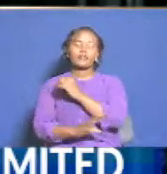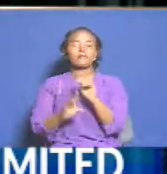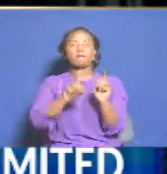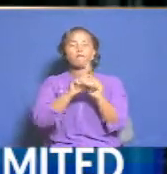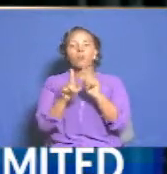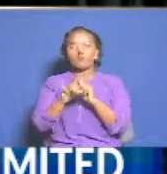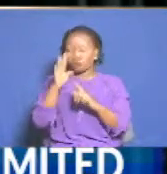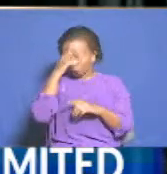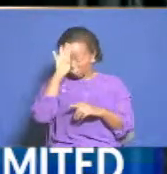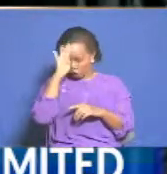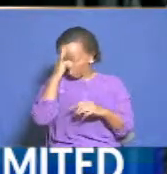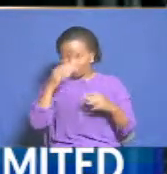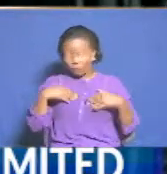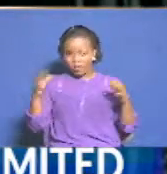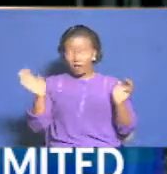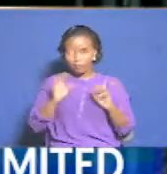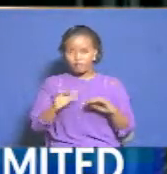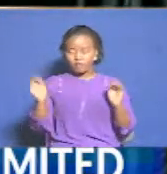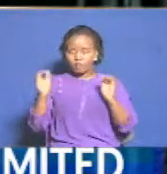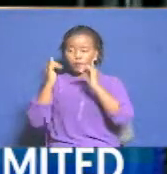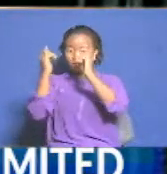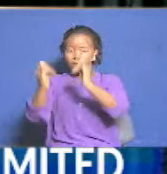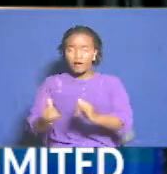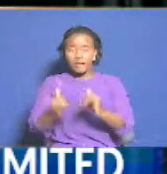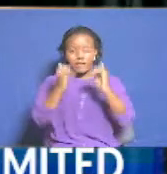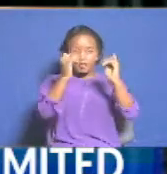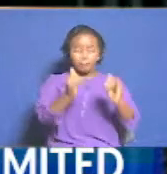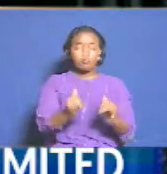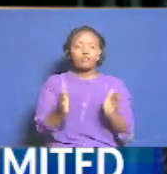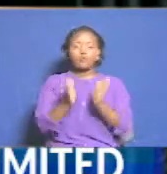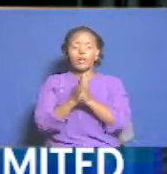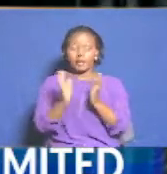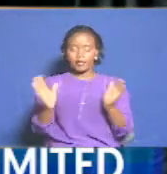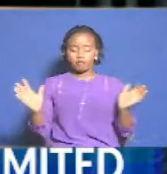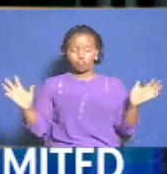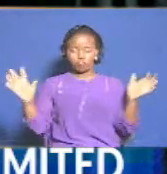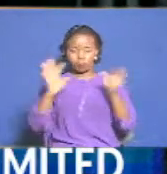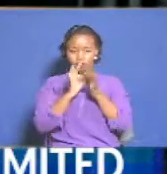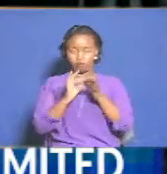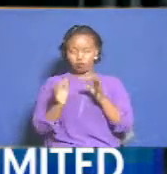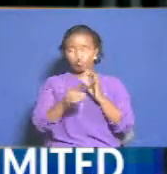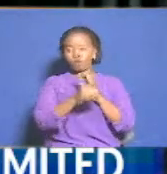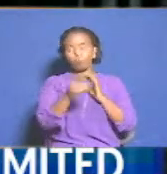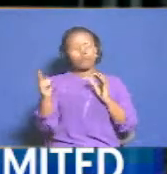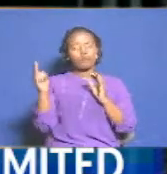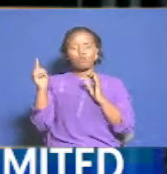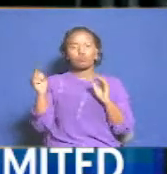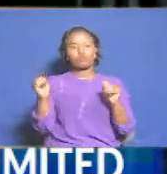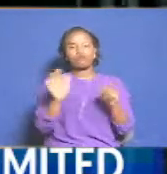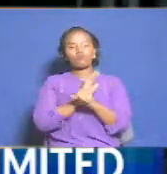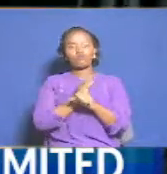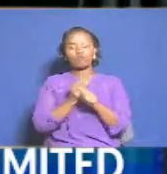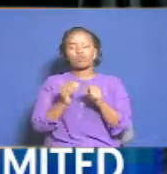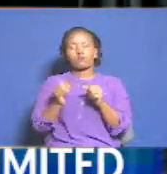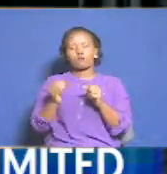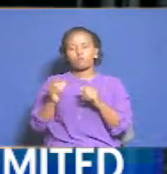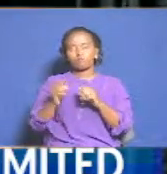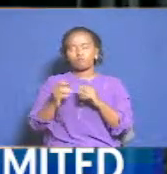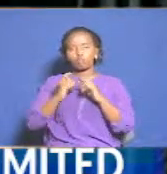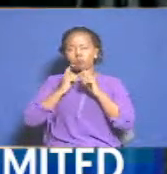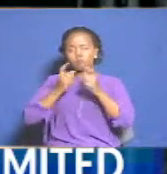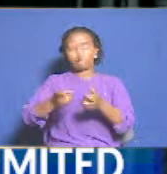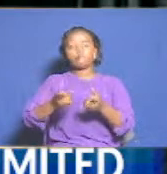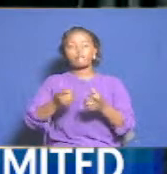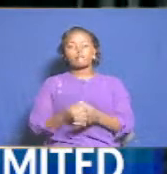doubt, individually and collectively, you deserve total commendation.